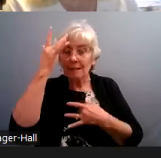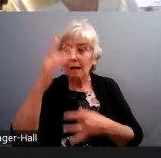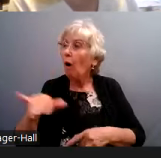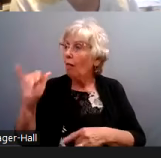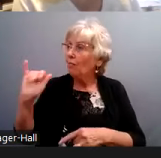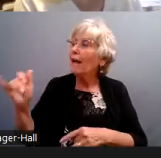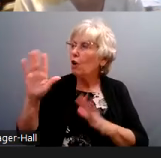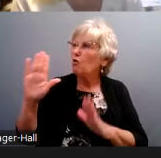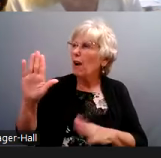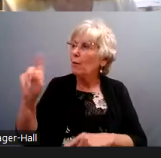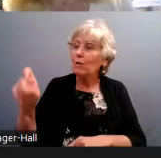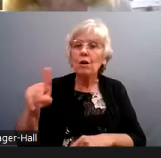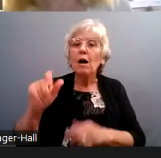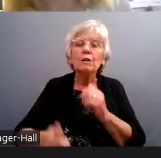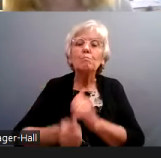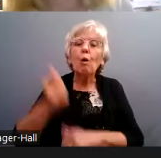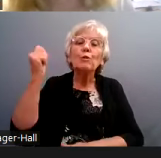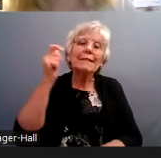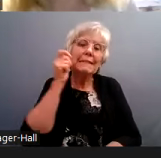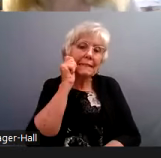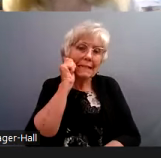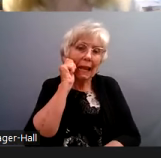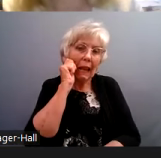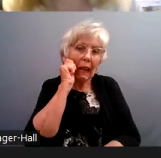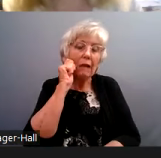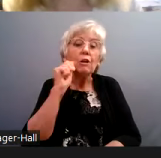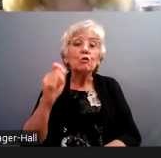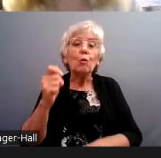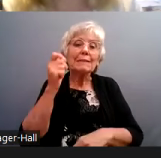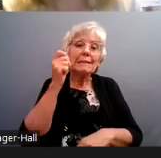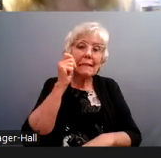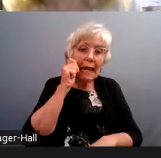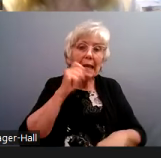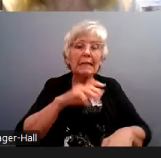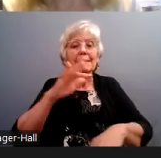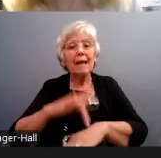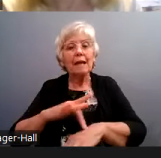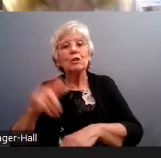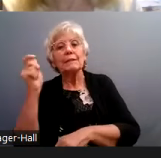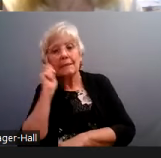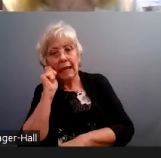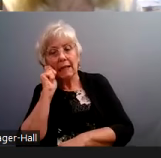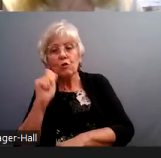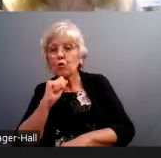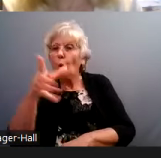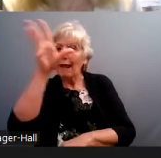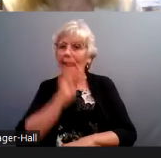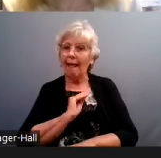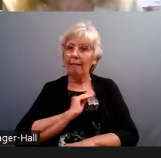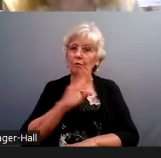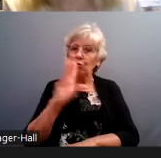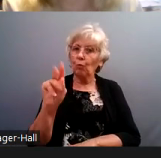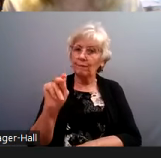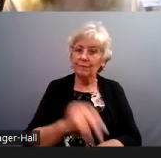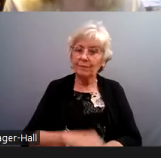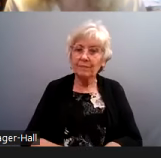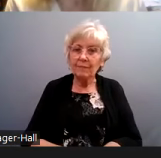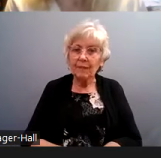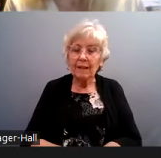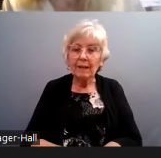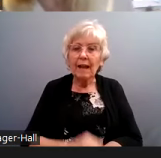yeah, it's mainly on the skin. It's going to be skin to skin. So you don't really inhale it. It's something that I don't think